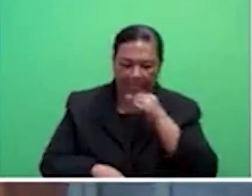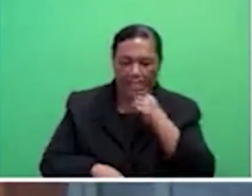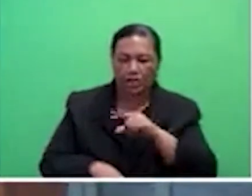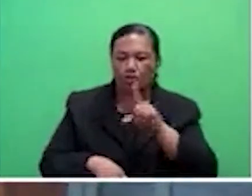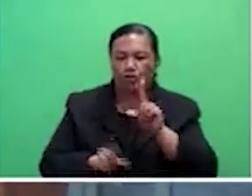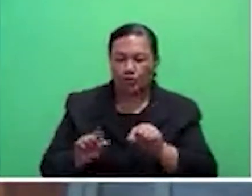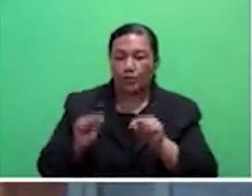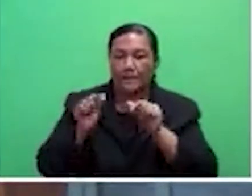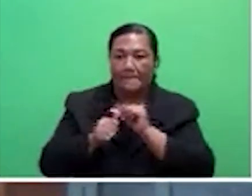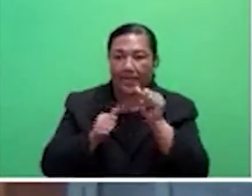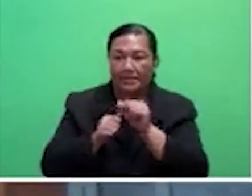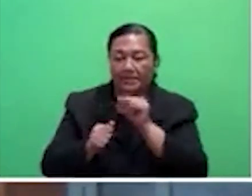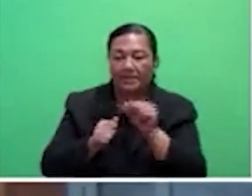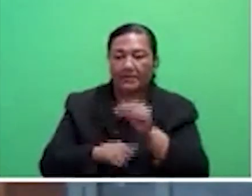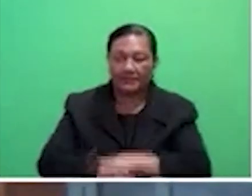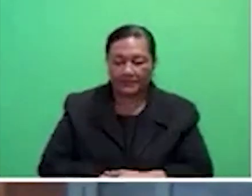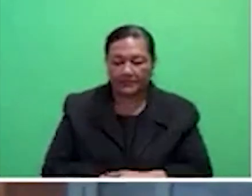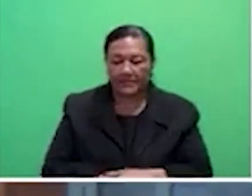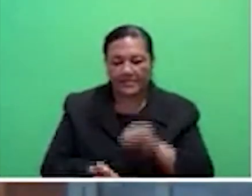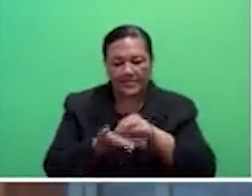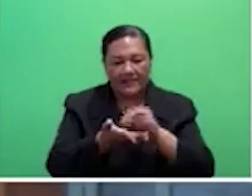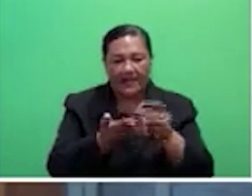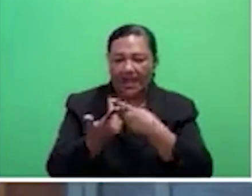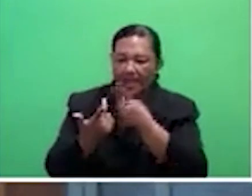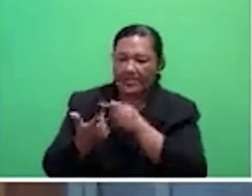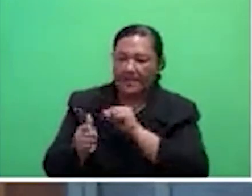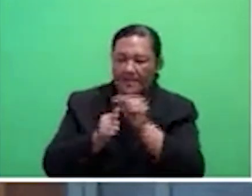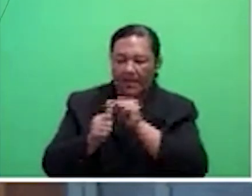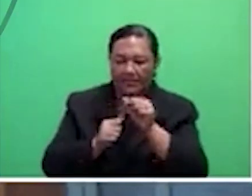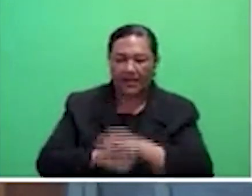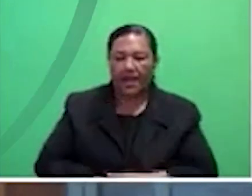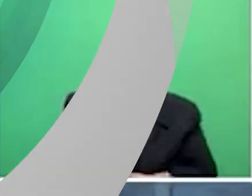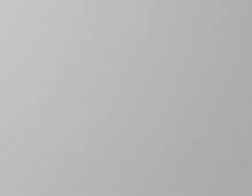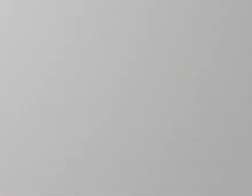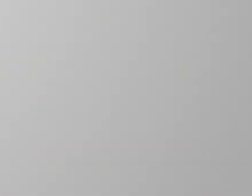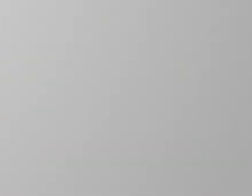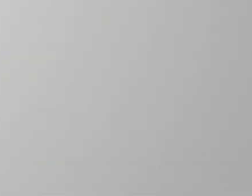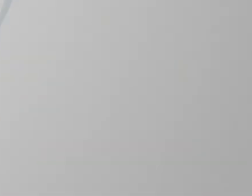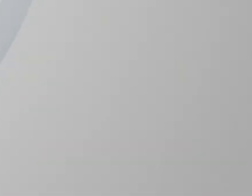others better. I look forward to the journey of healing for this nation, Madam Speaker.